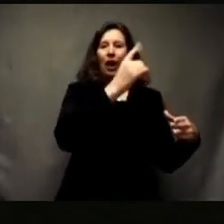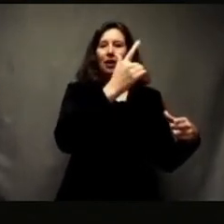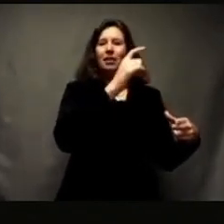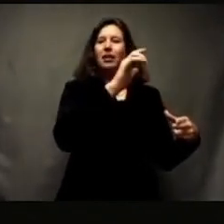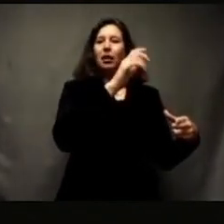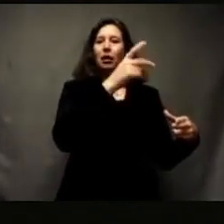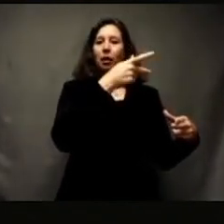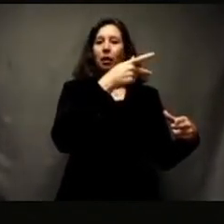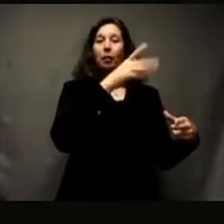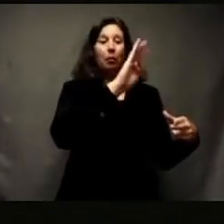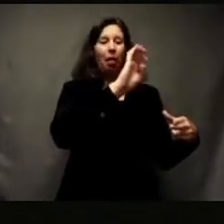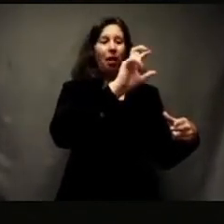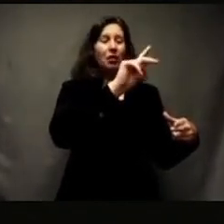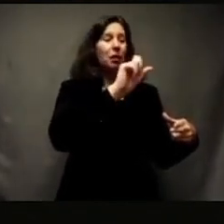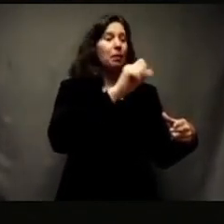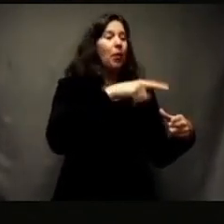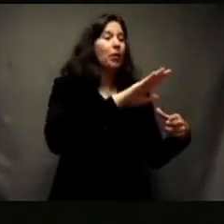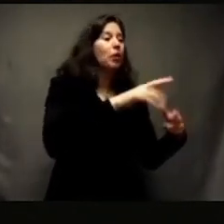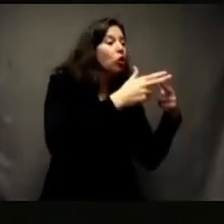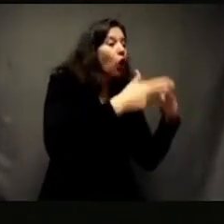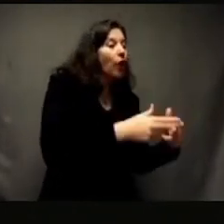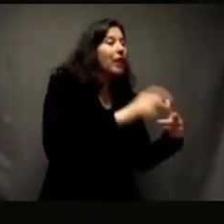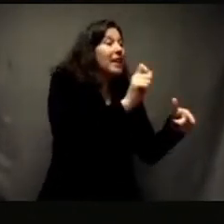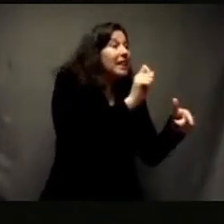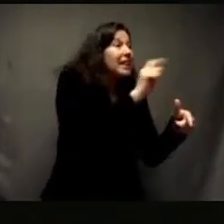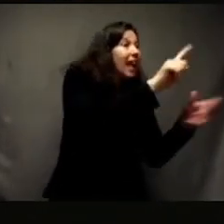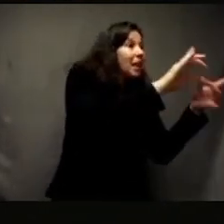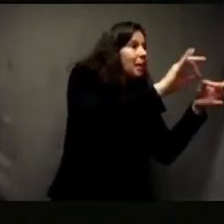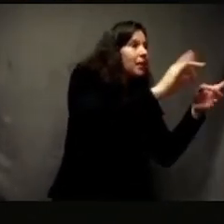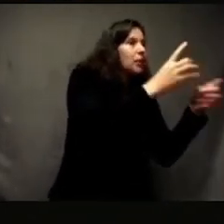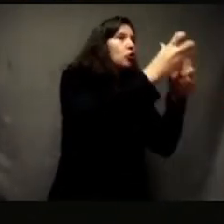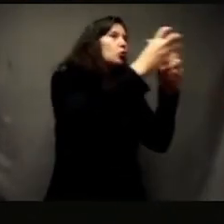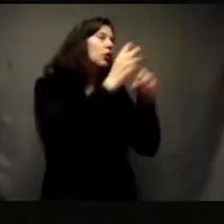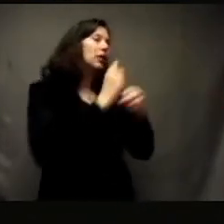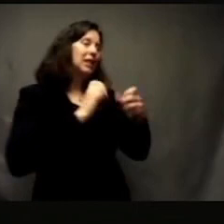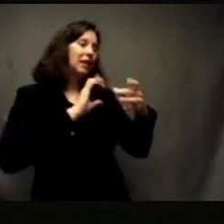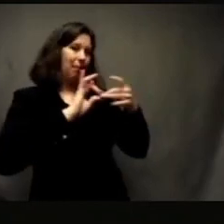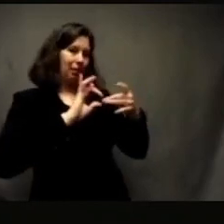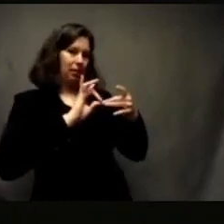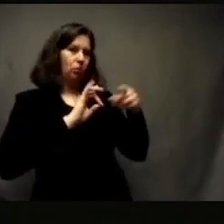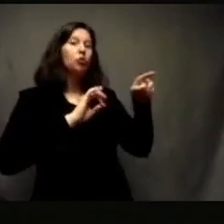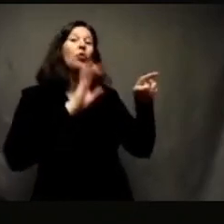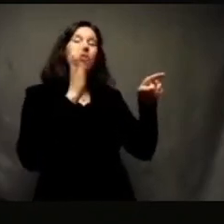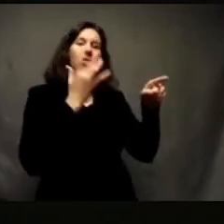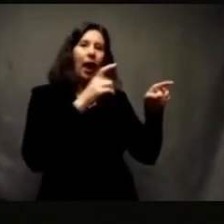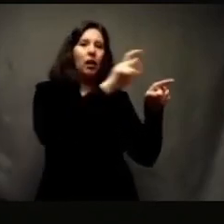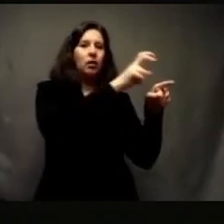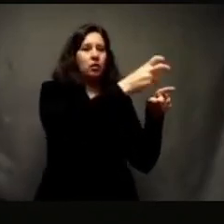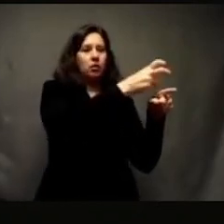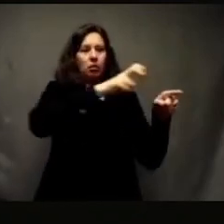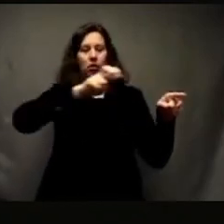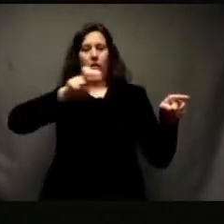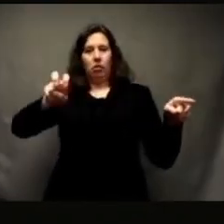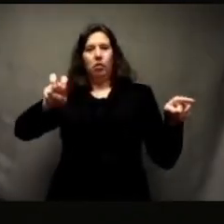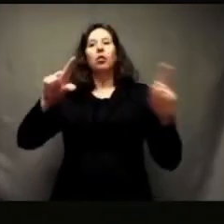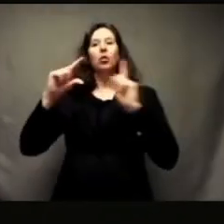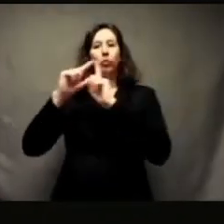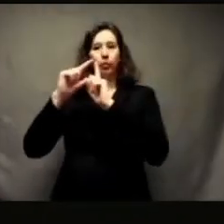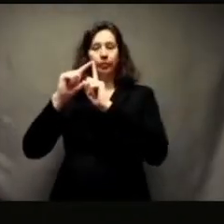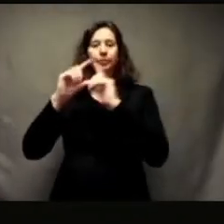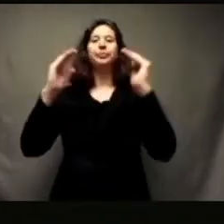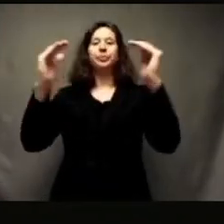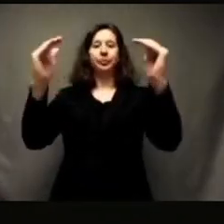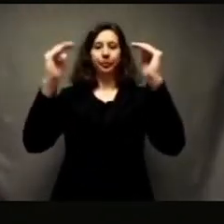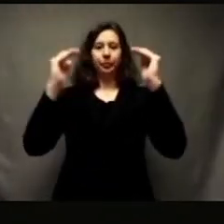Scratch, when we're talking to the kids, we call it send message and receive message. And so we want to make sure that that translates well. And then